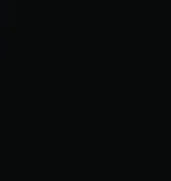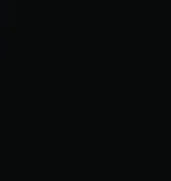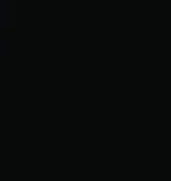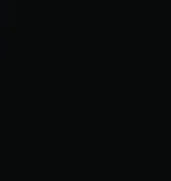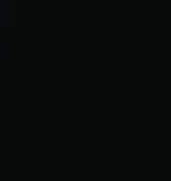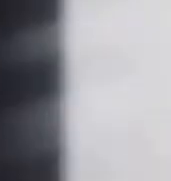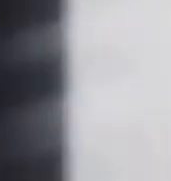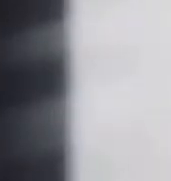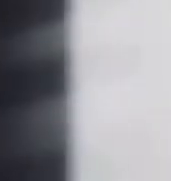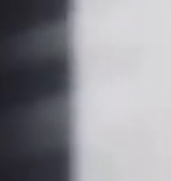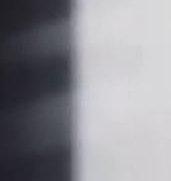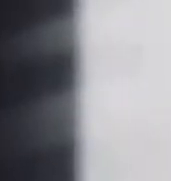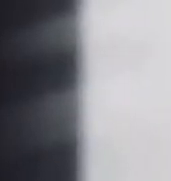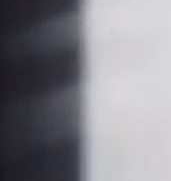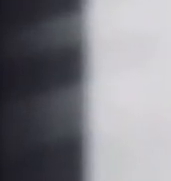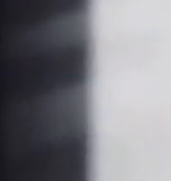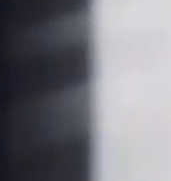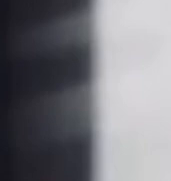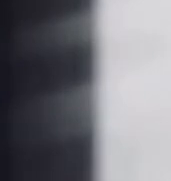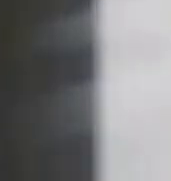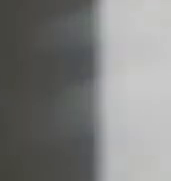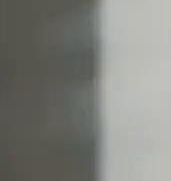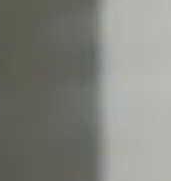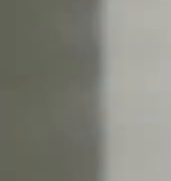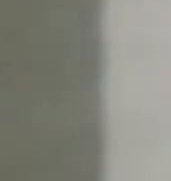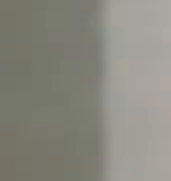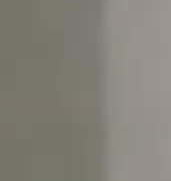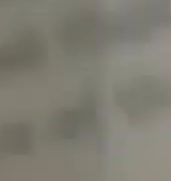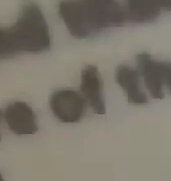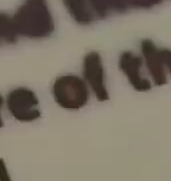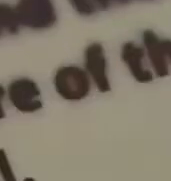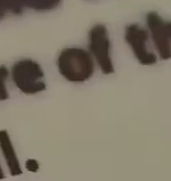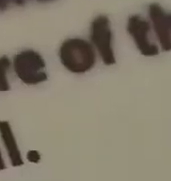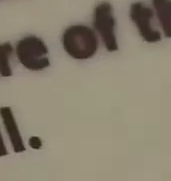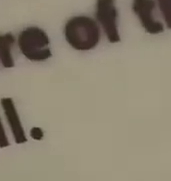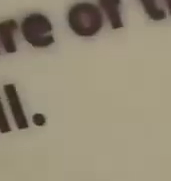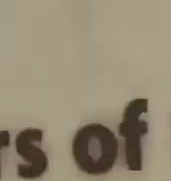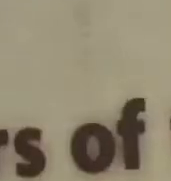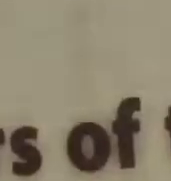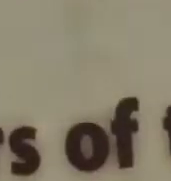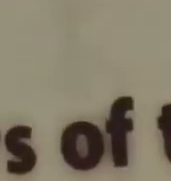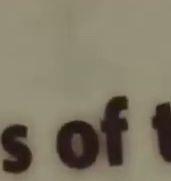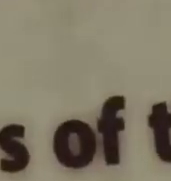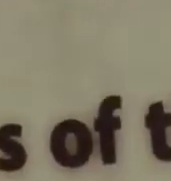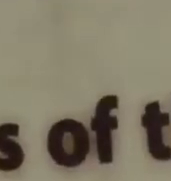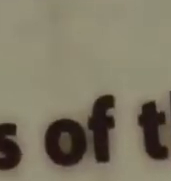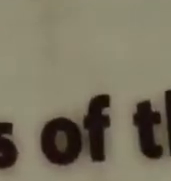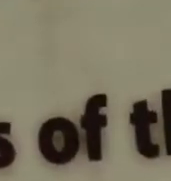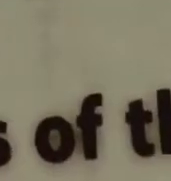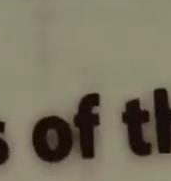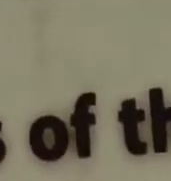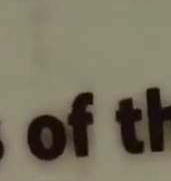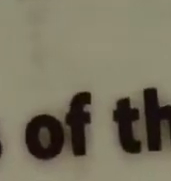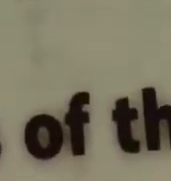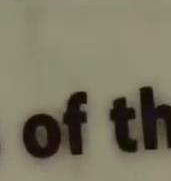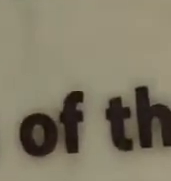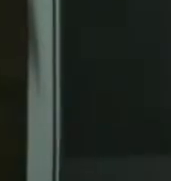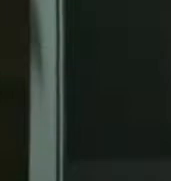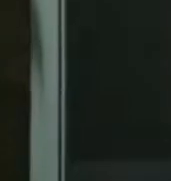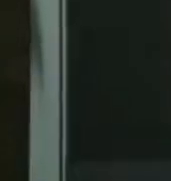Brothers, sisters, and fellow men, the scriptures has prophesied perilous times